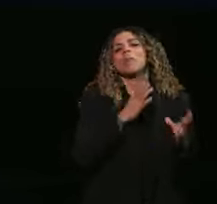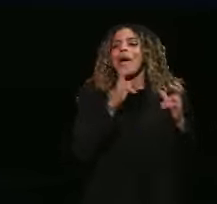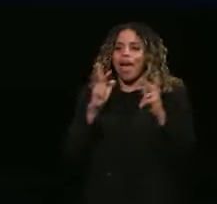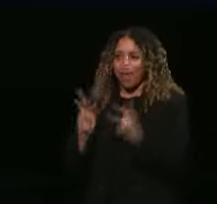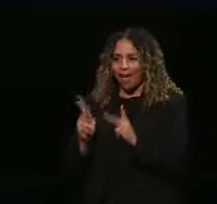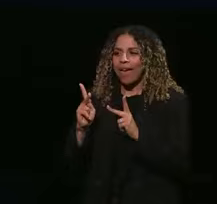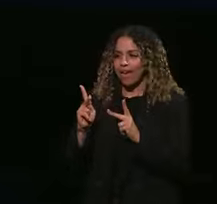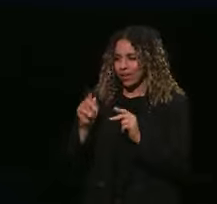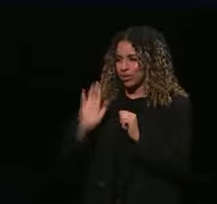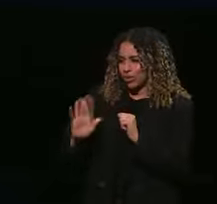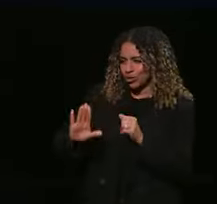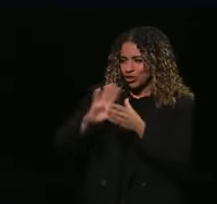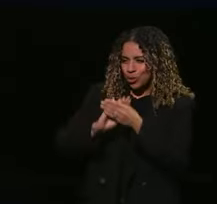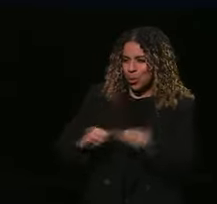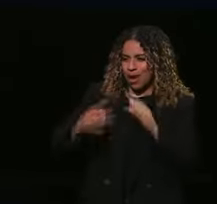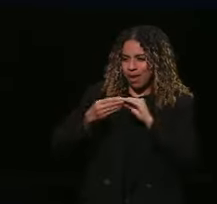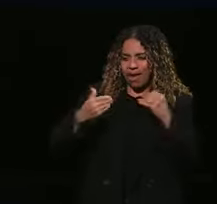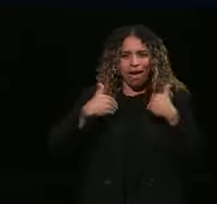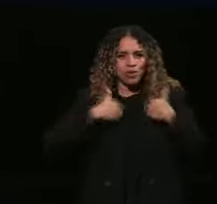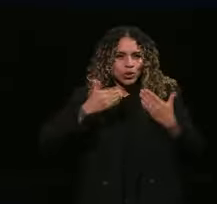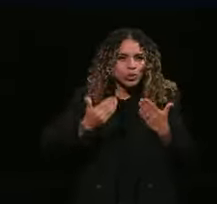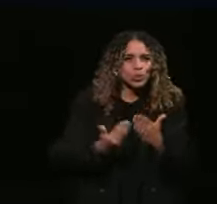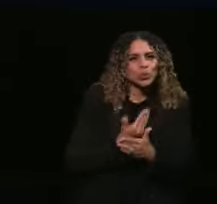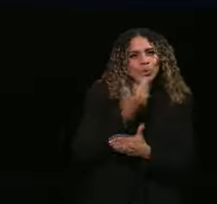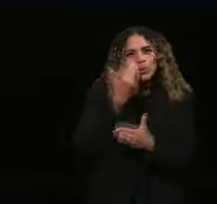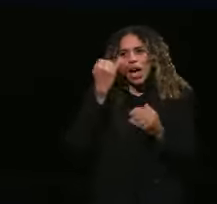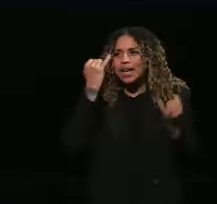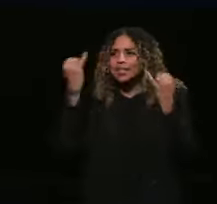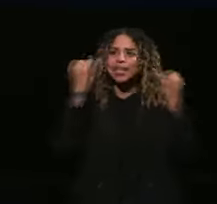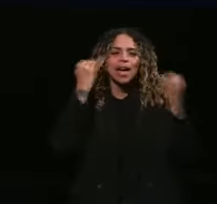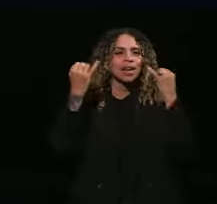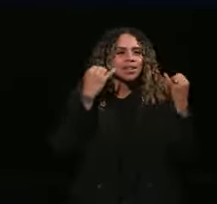like, I had a fresh thinking about,